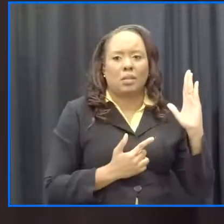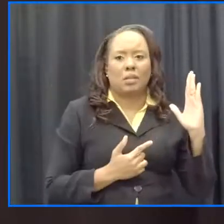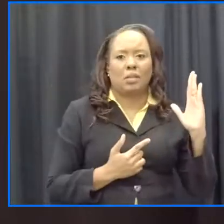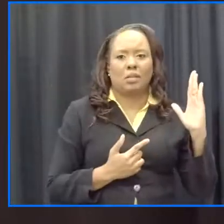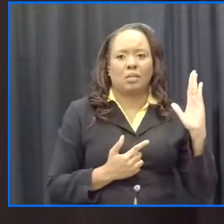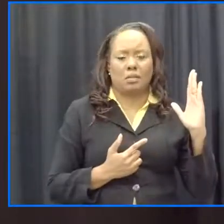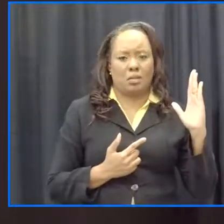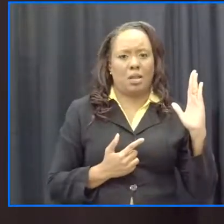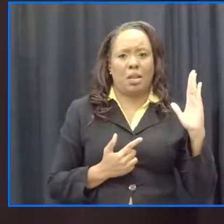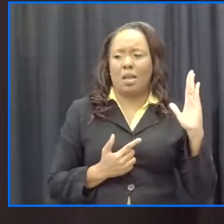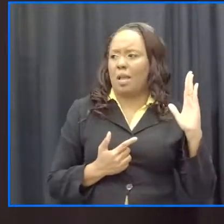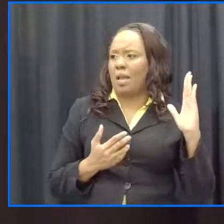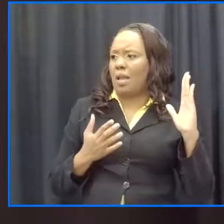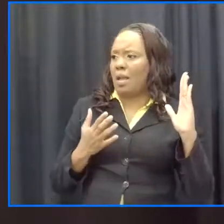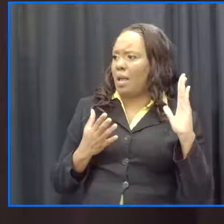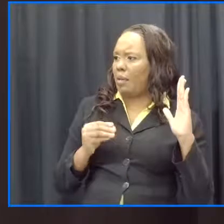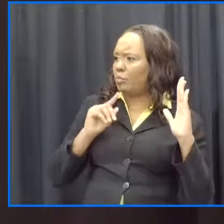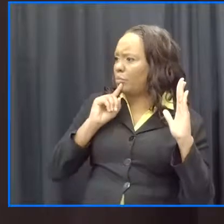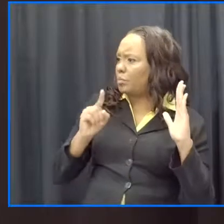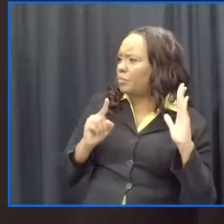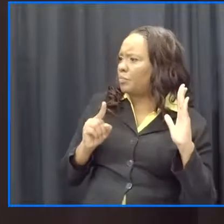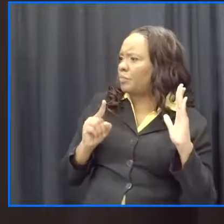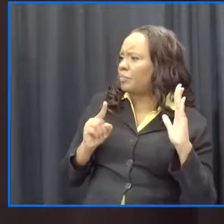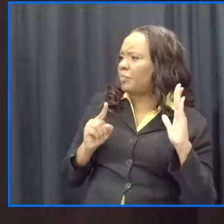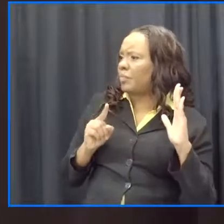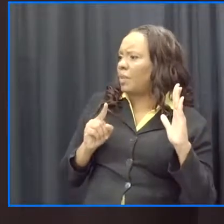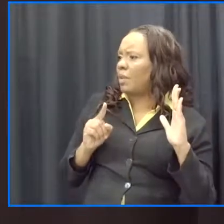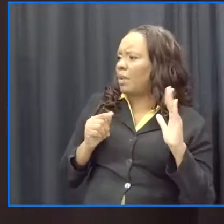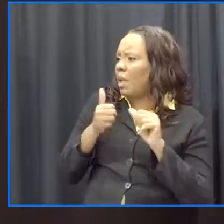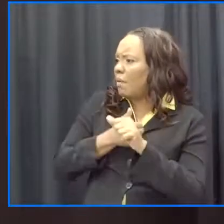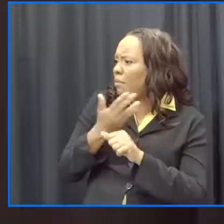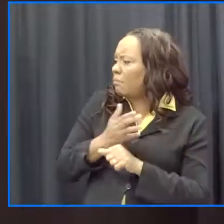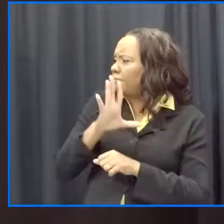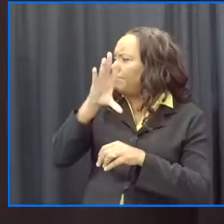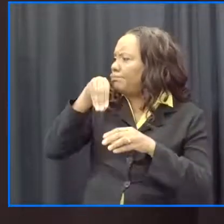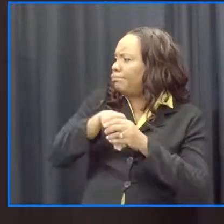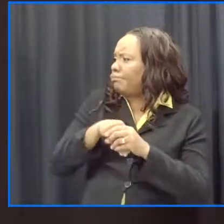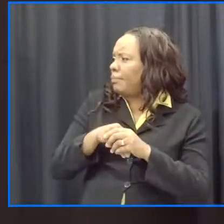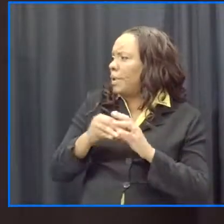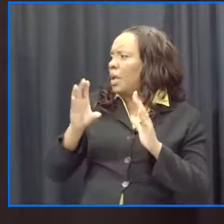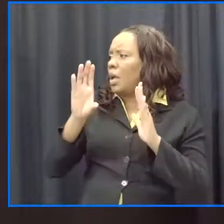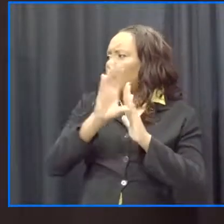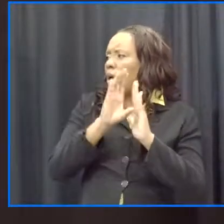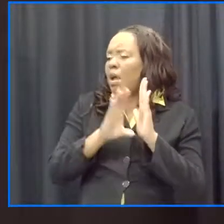citizens themselves who should give continuing shape and content